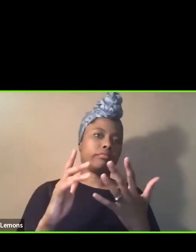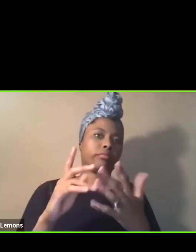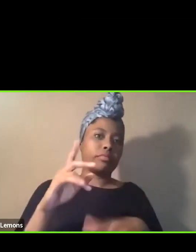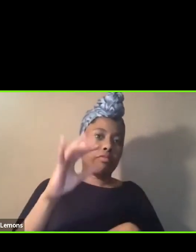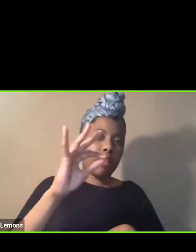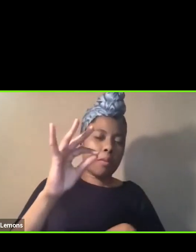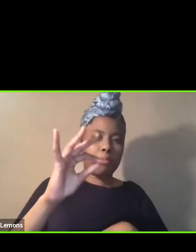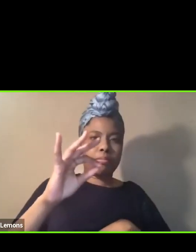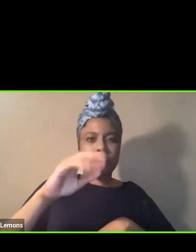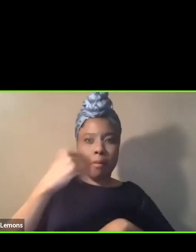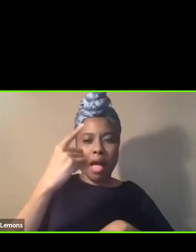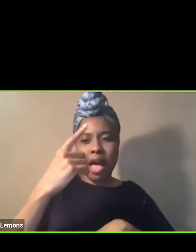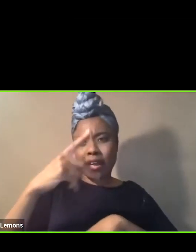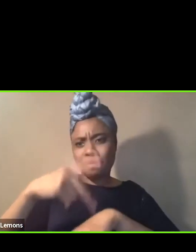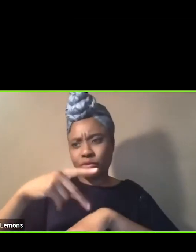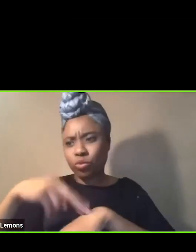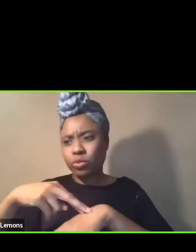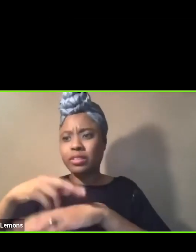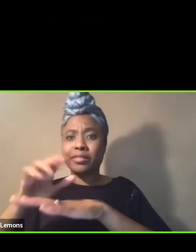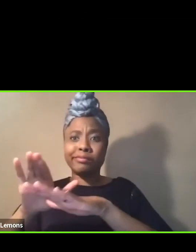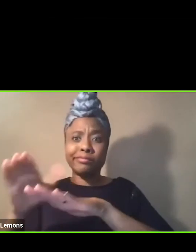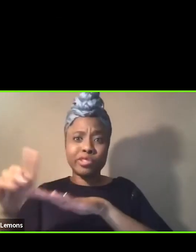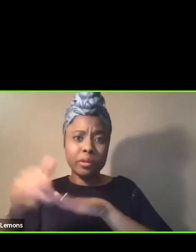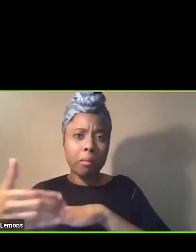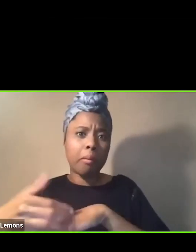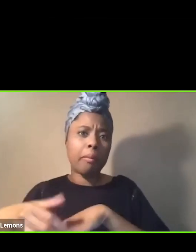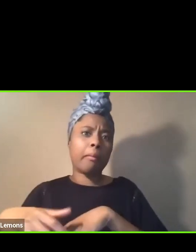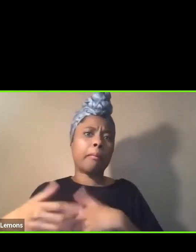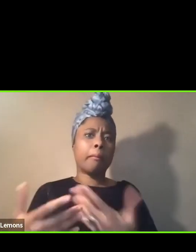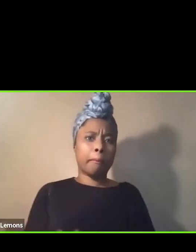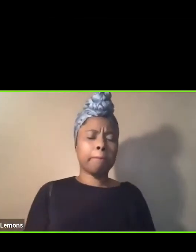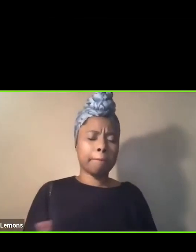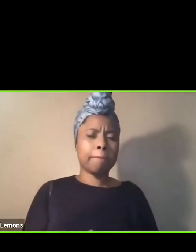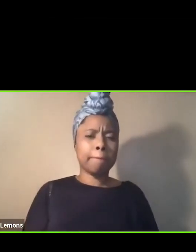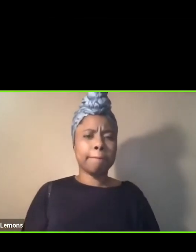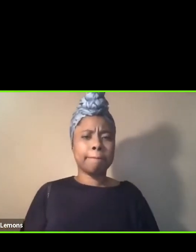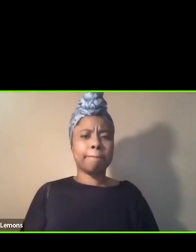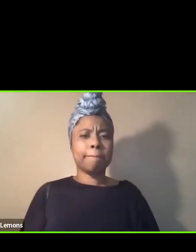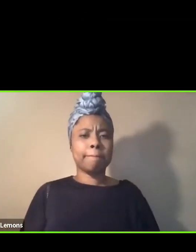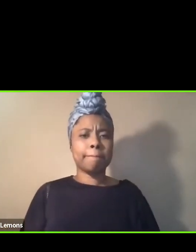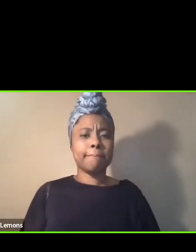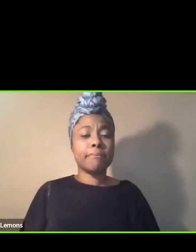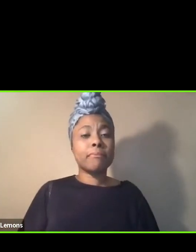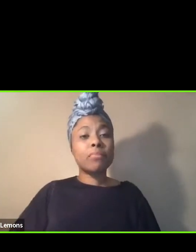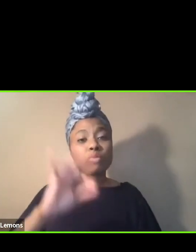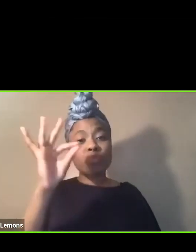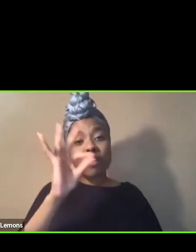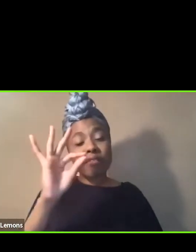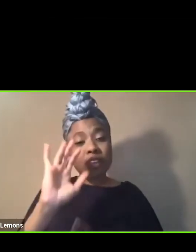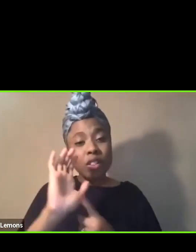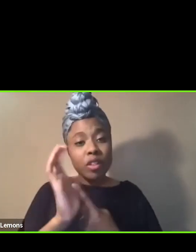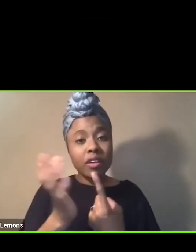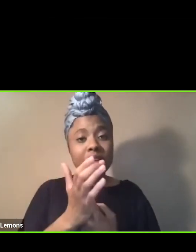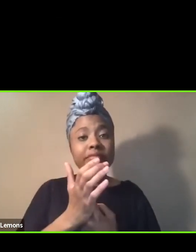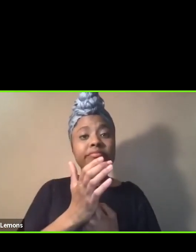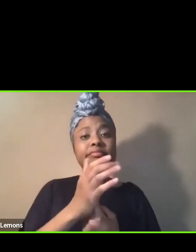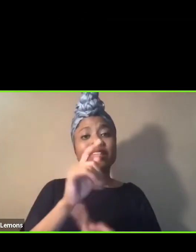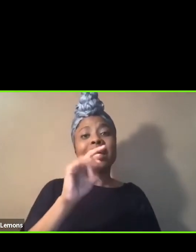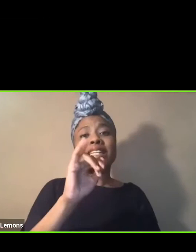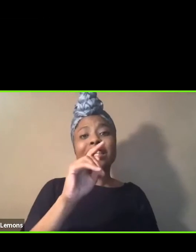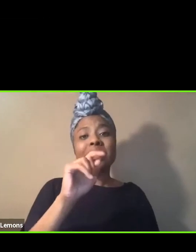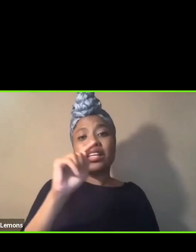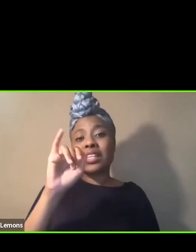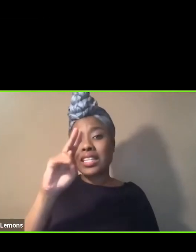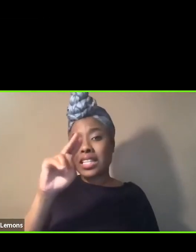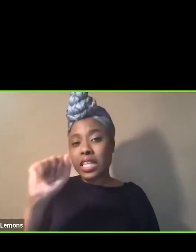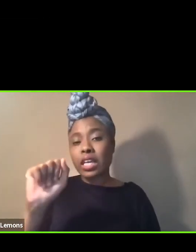as people might say she's some diluted version of any of those things, when it comes to Filipino culture, Tita Tina has reminded her that